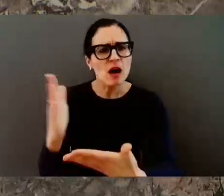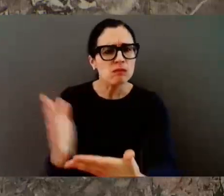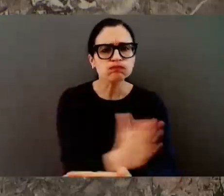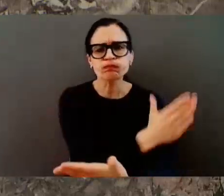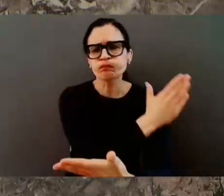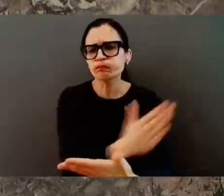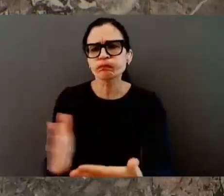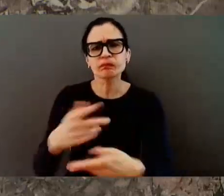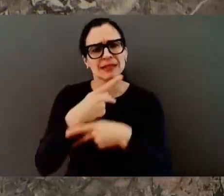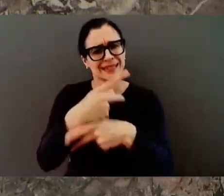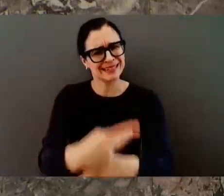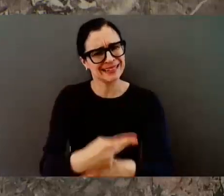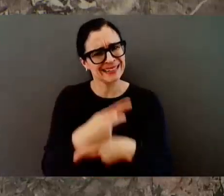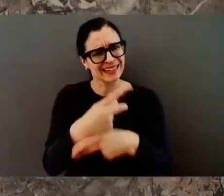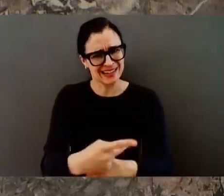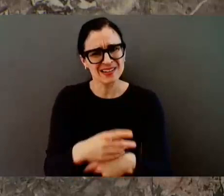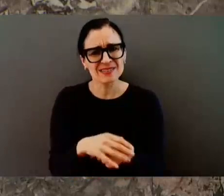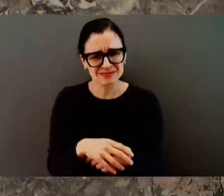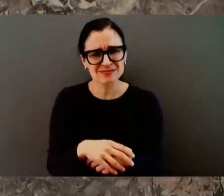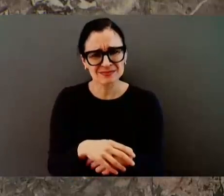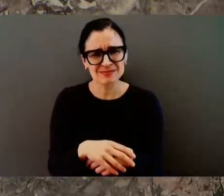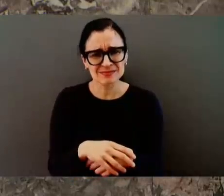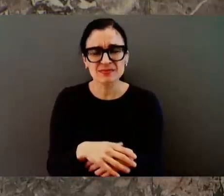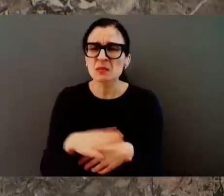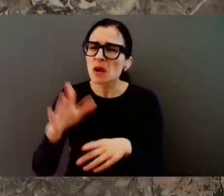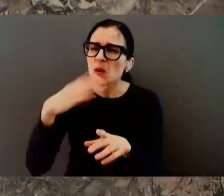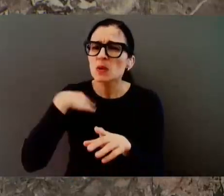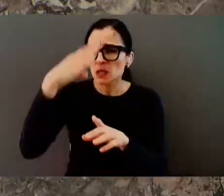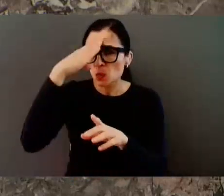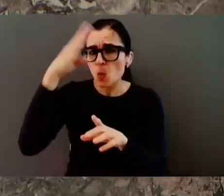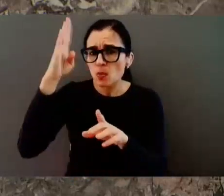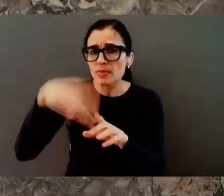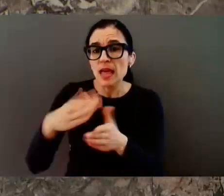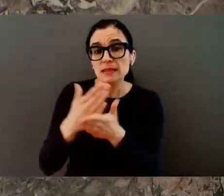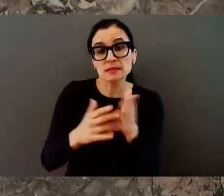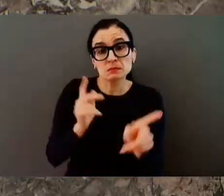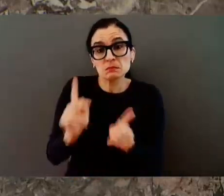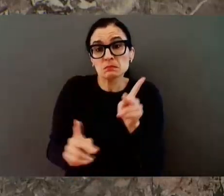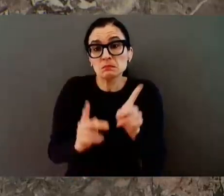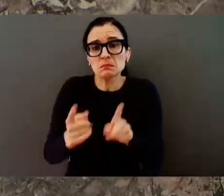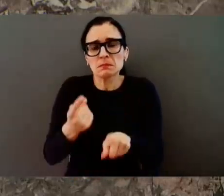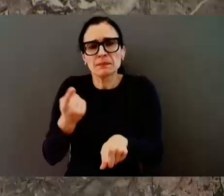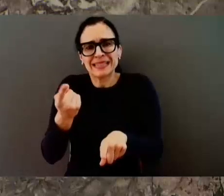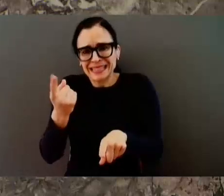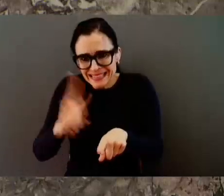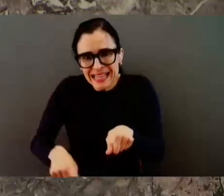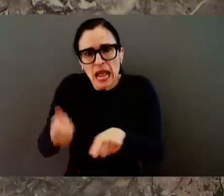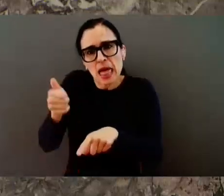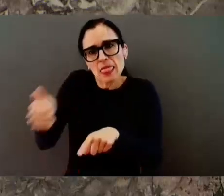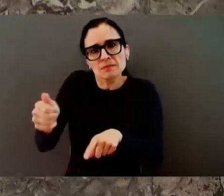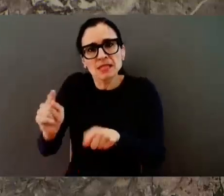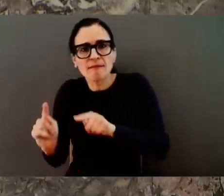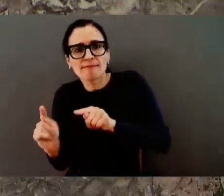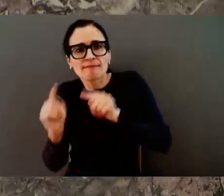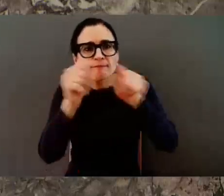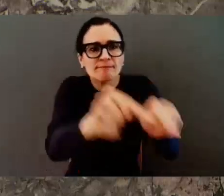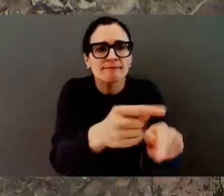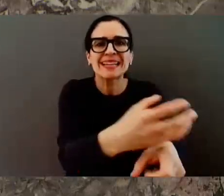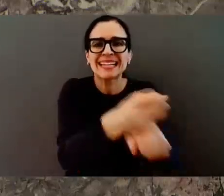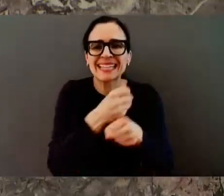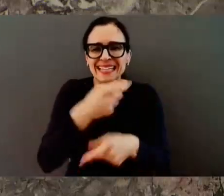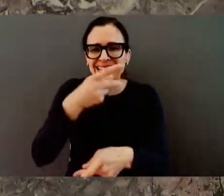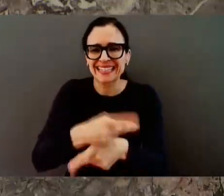not able to seek the care that they need and who may present a danger to themselves or to others, that they